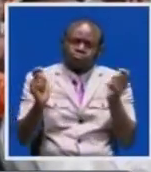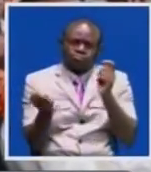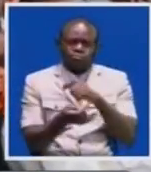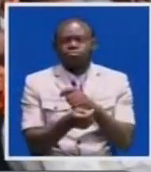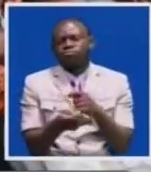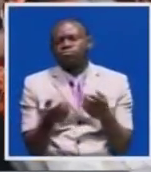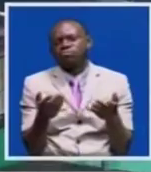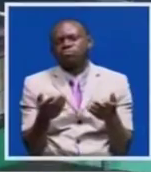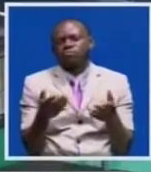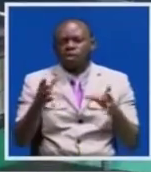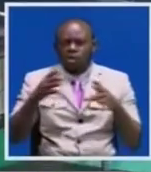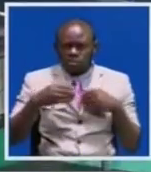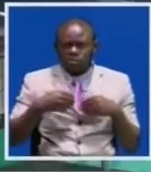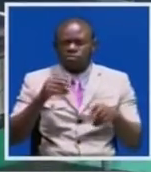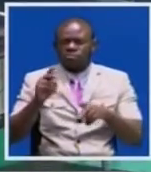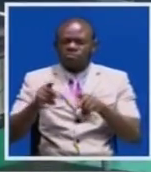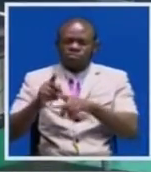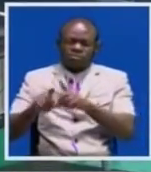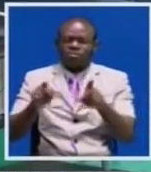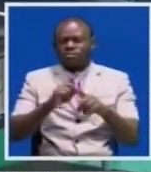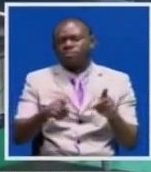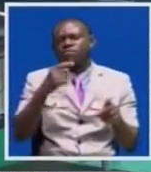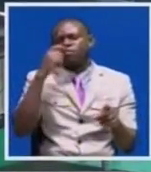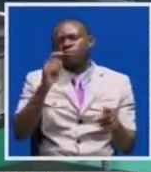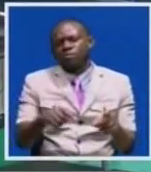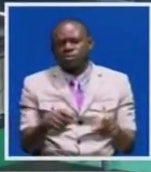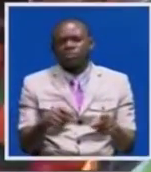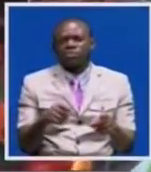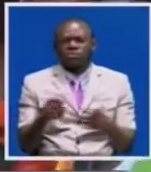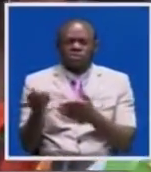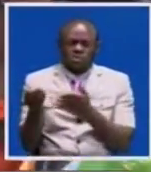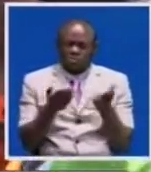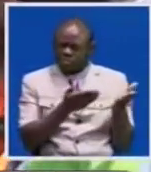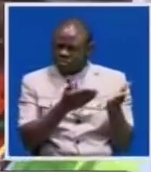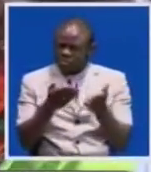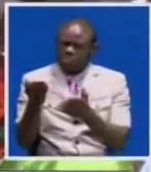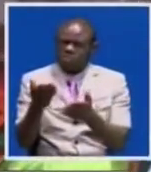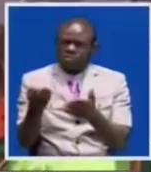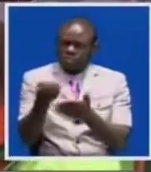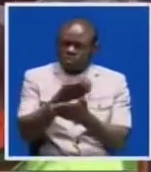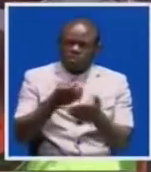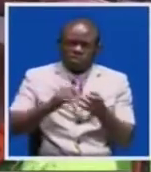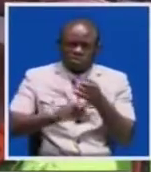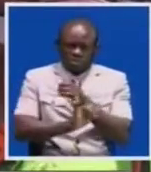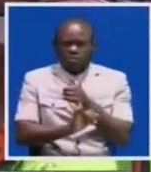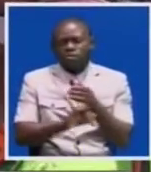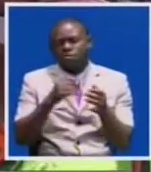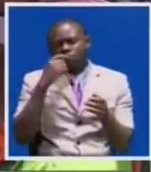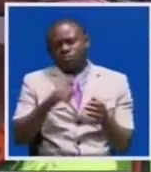diversification, and engineered the socio-economic change in our district and in our province.